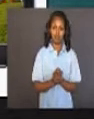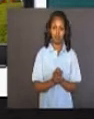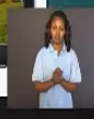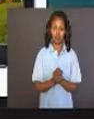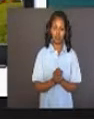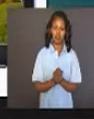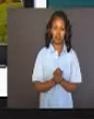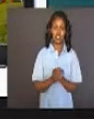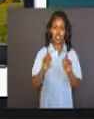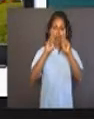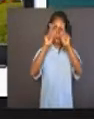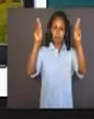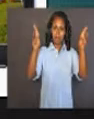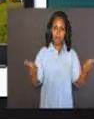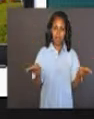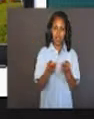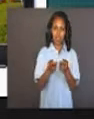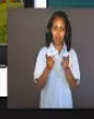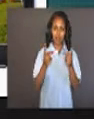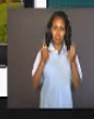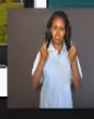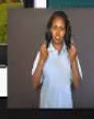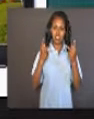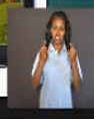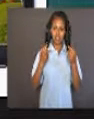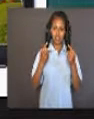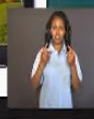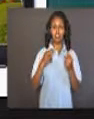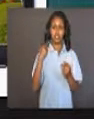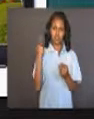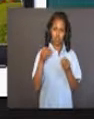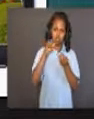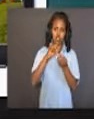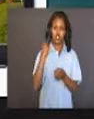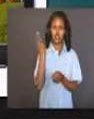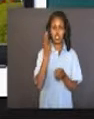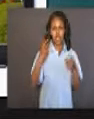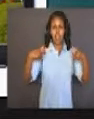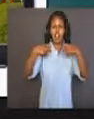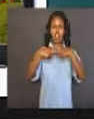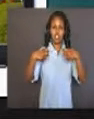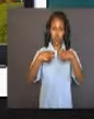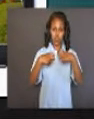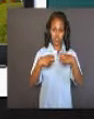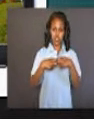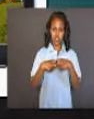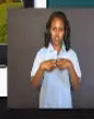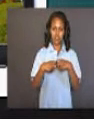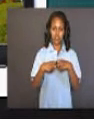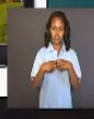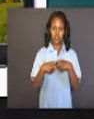A plasma television also uses electronics.